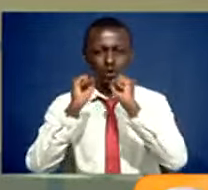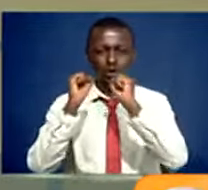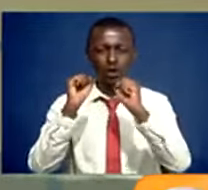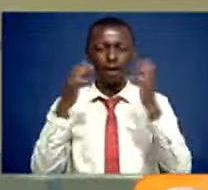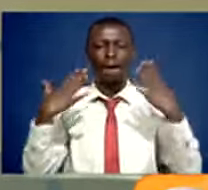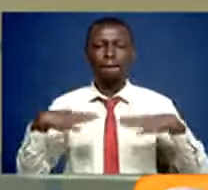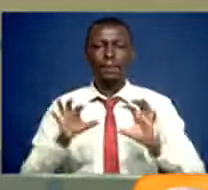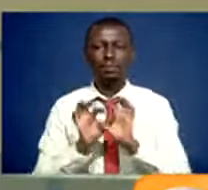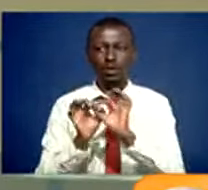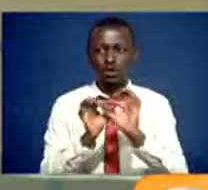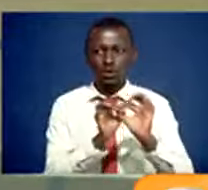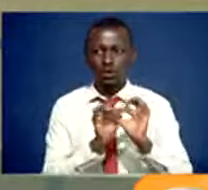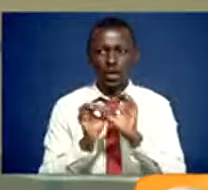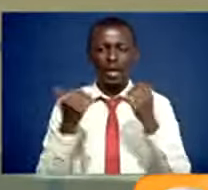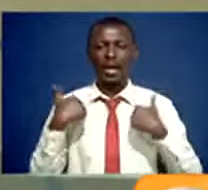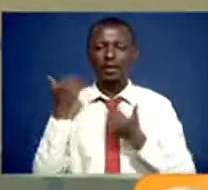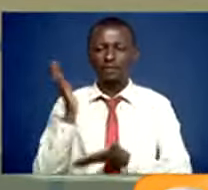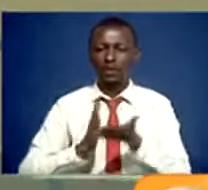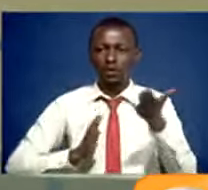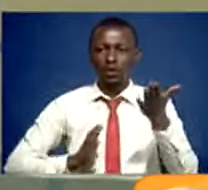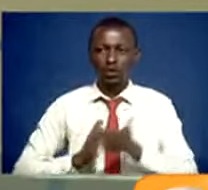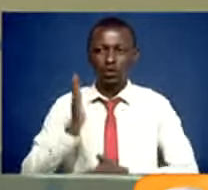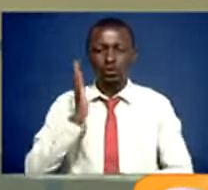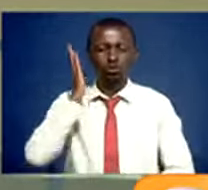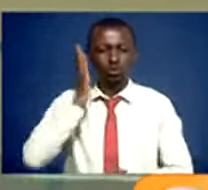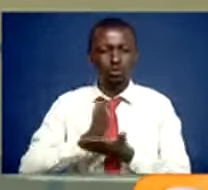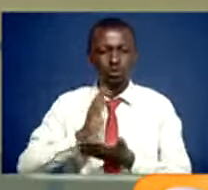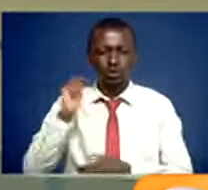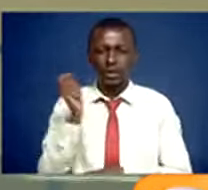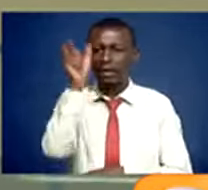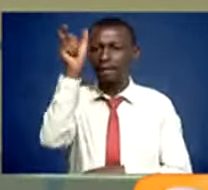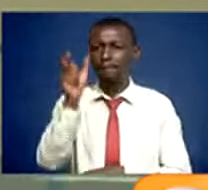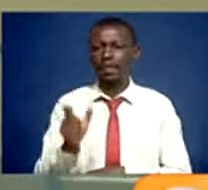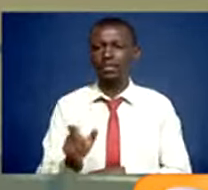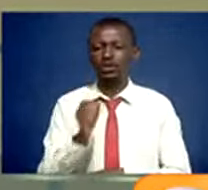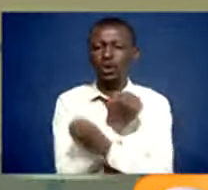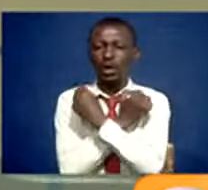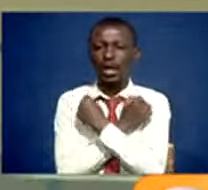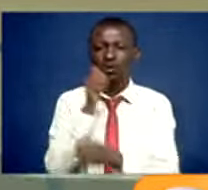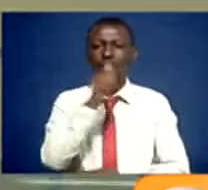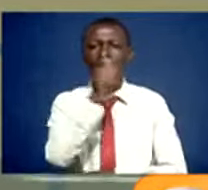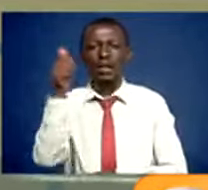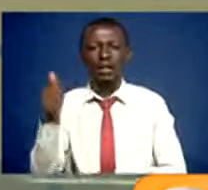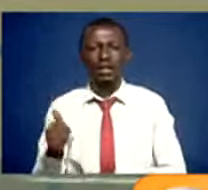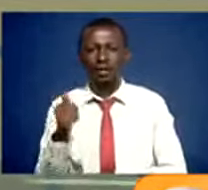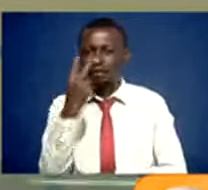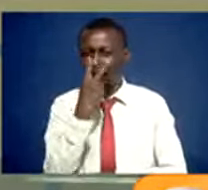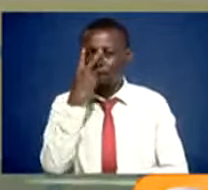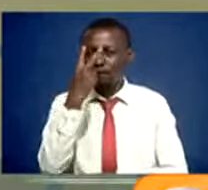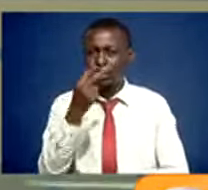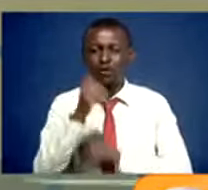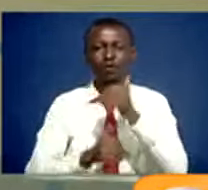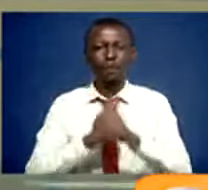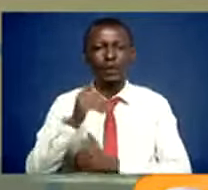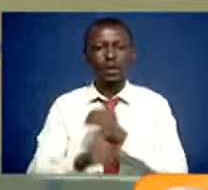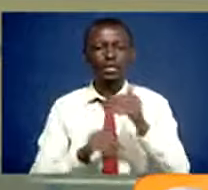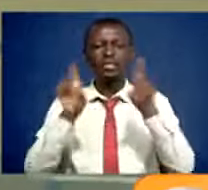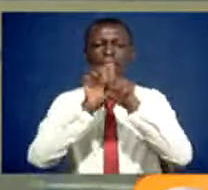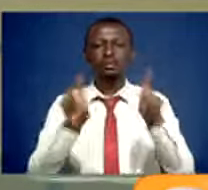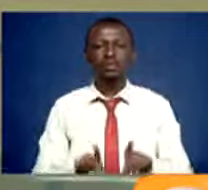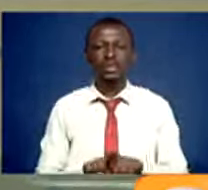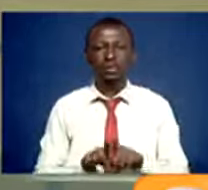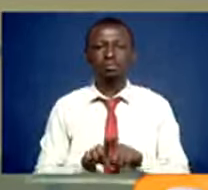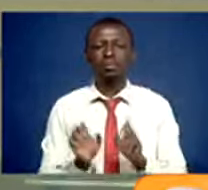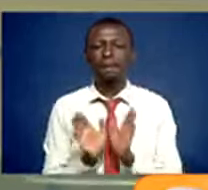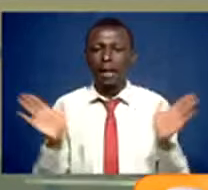people united by fierce patriotism, love for one another, a shared vision of progress, and a public